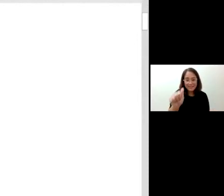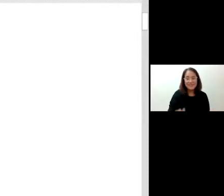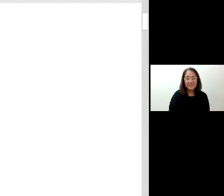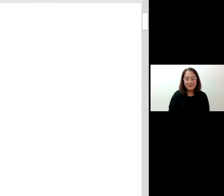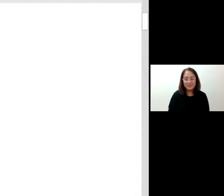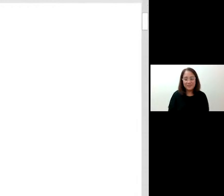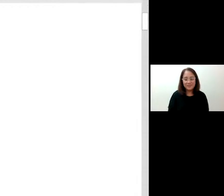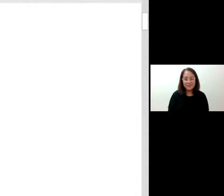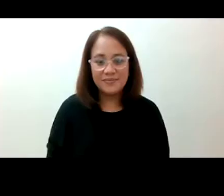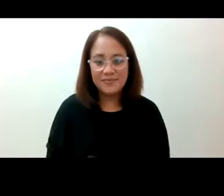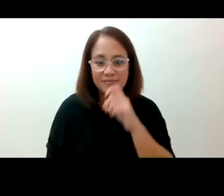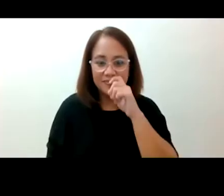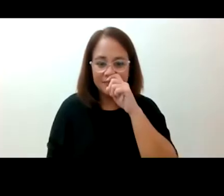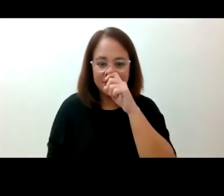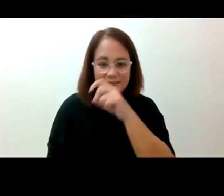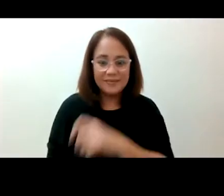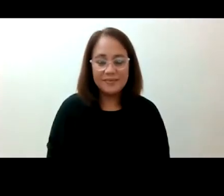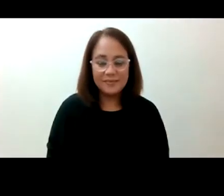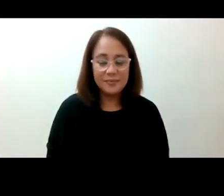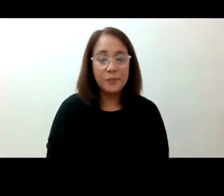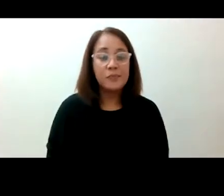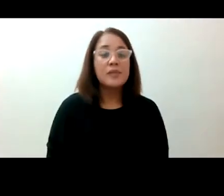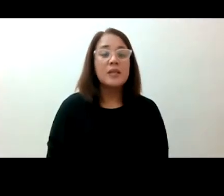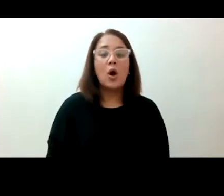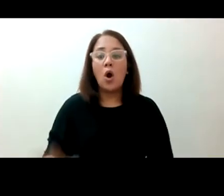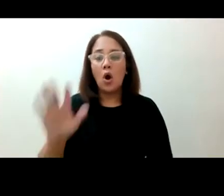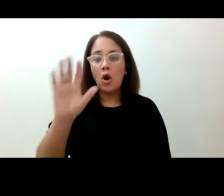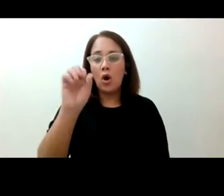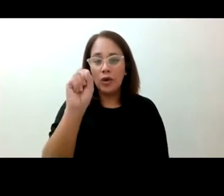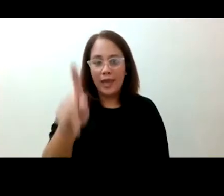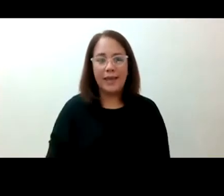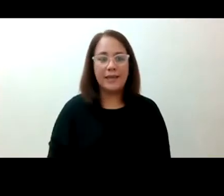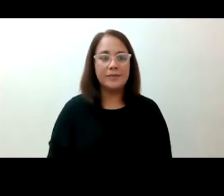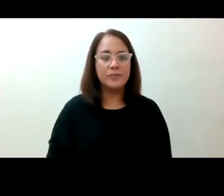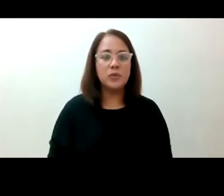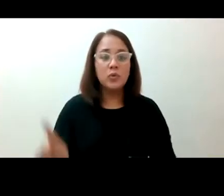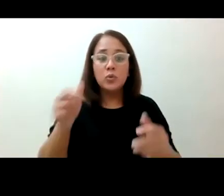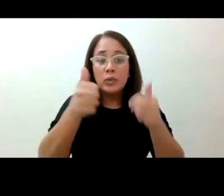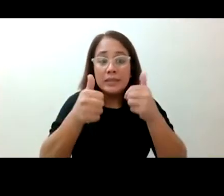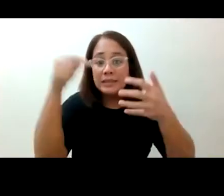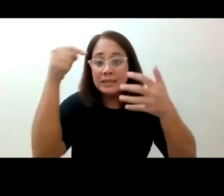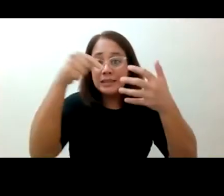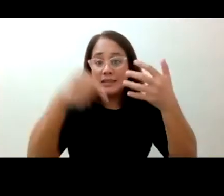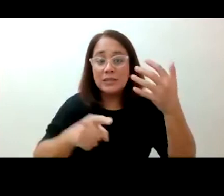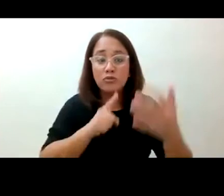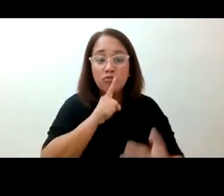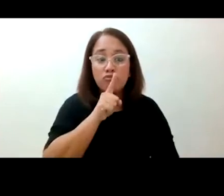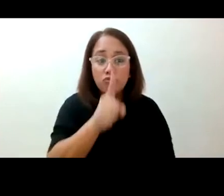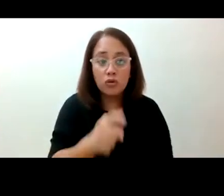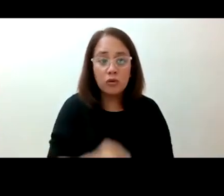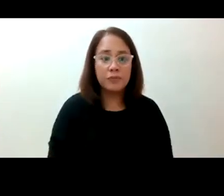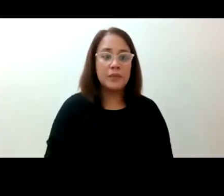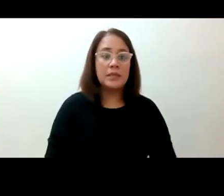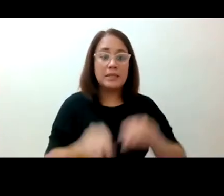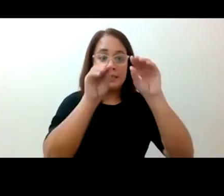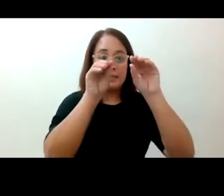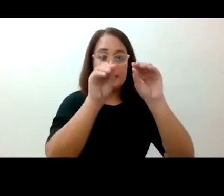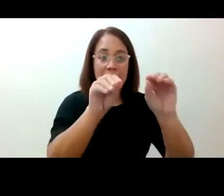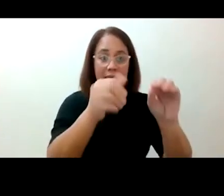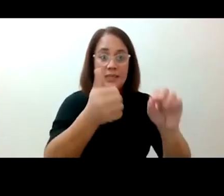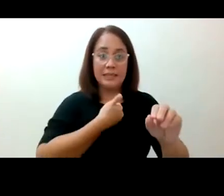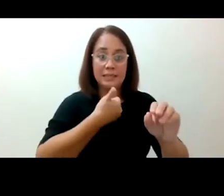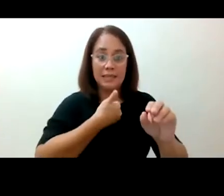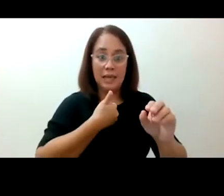Okay. Which of the following is true? You can teach yourself through a textbook,